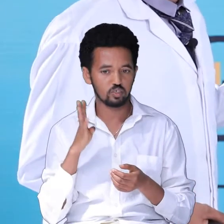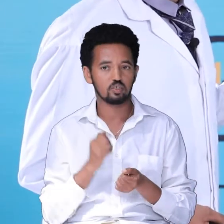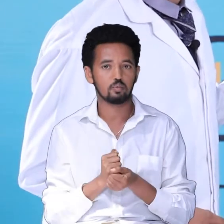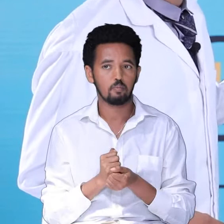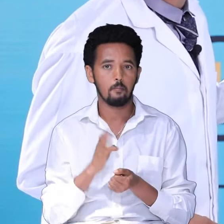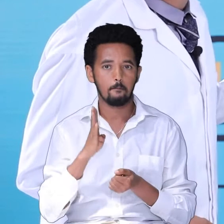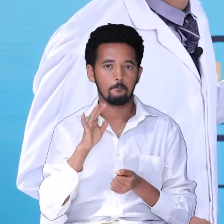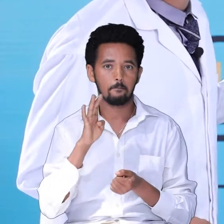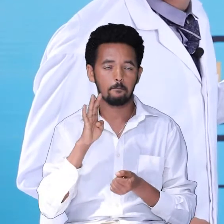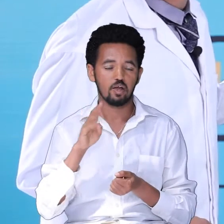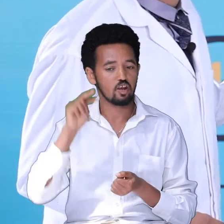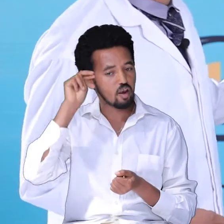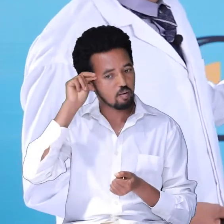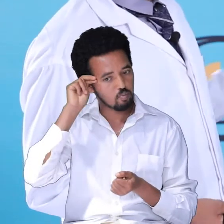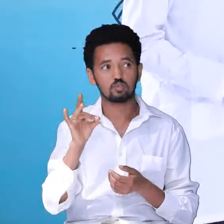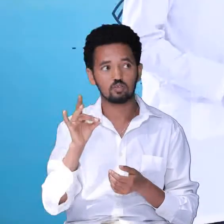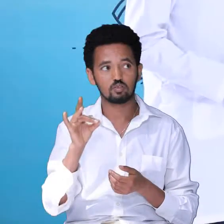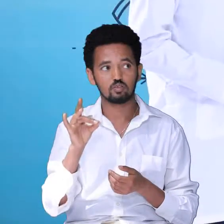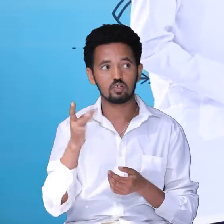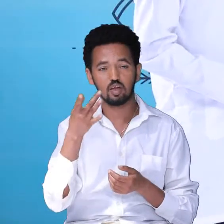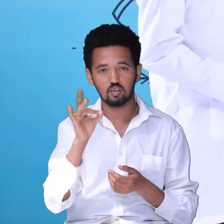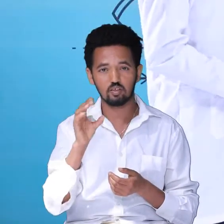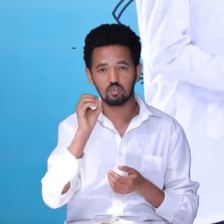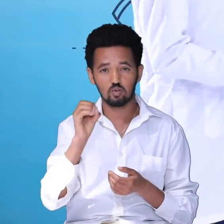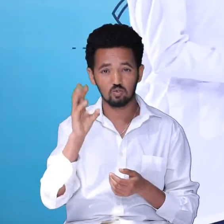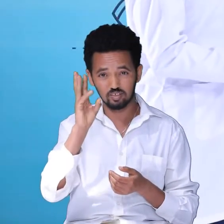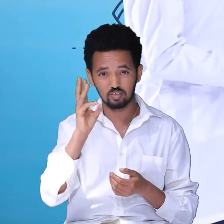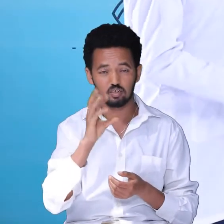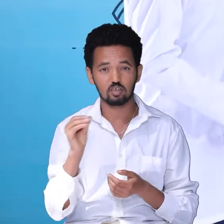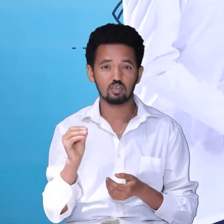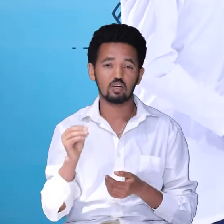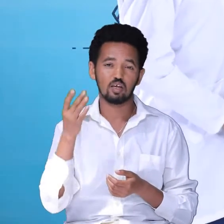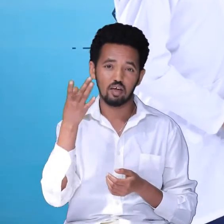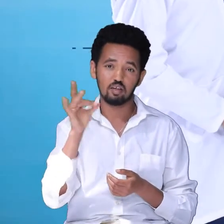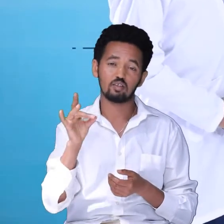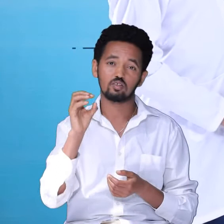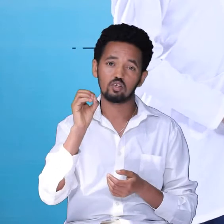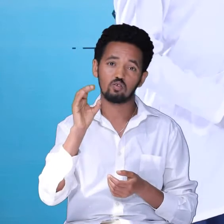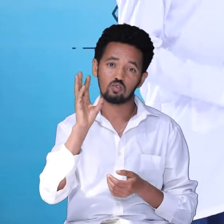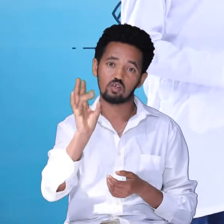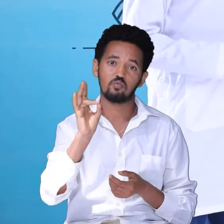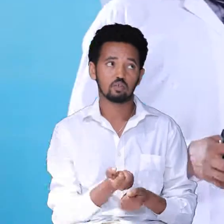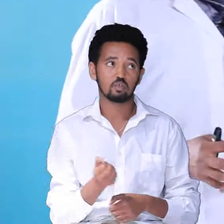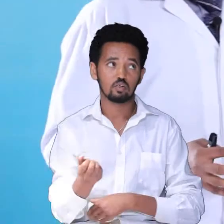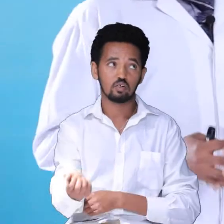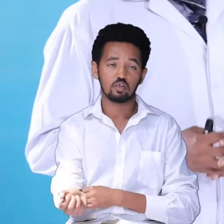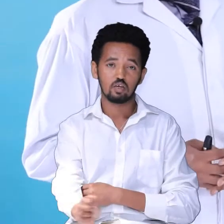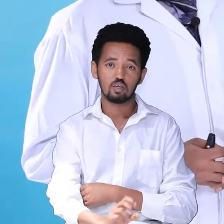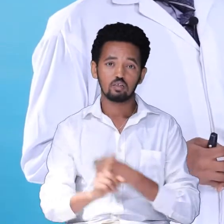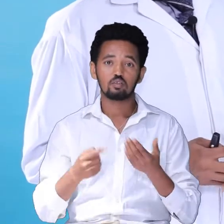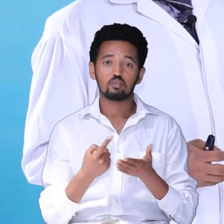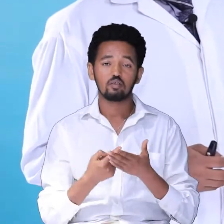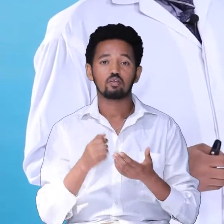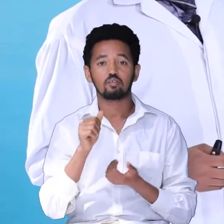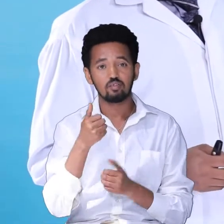by Napoleon Bonaparte, 1806 and 1807. By